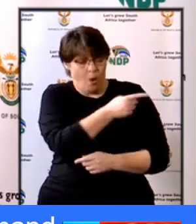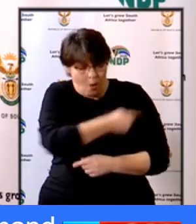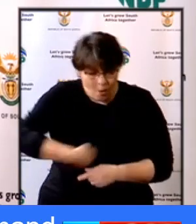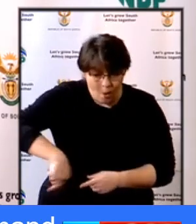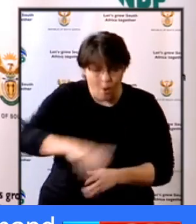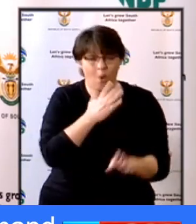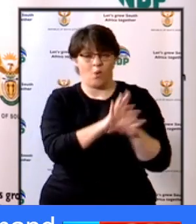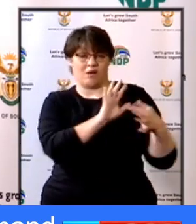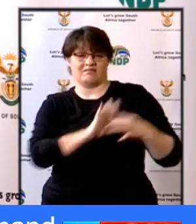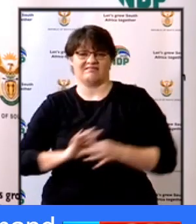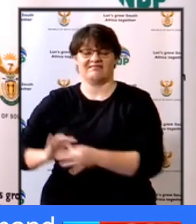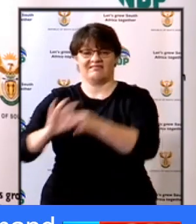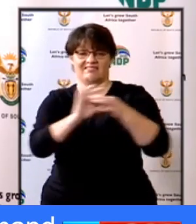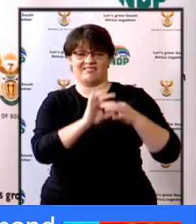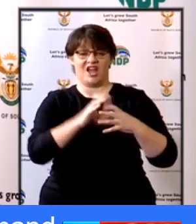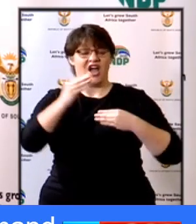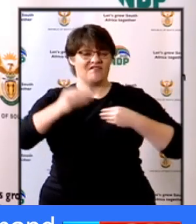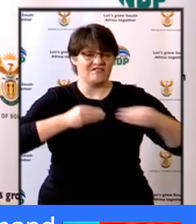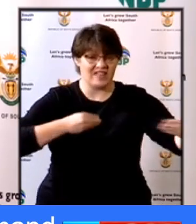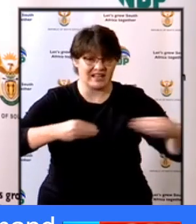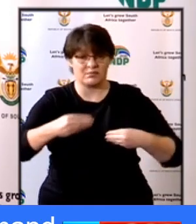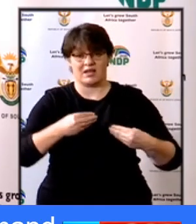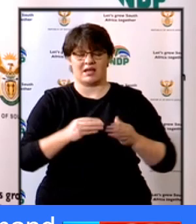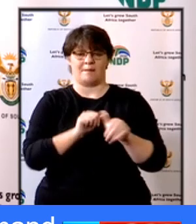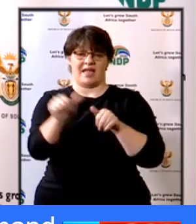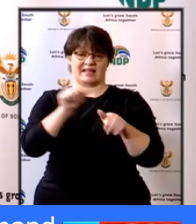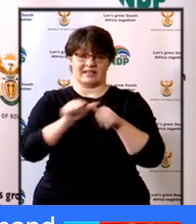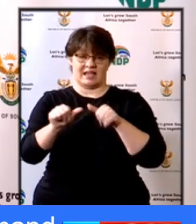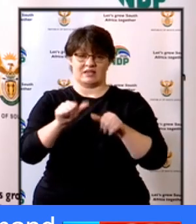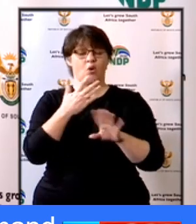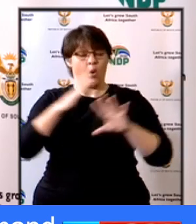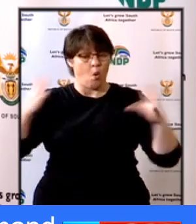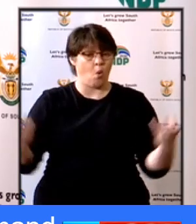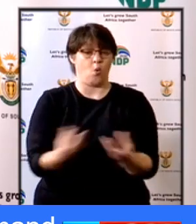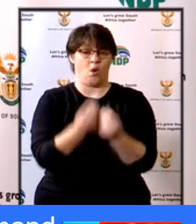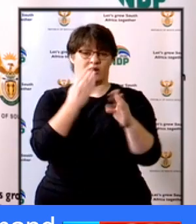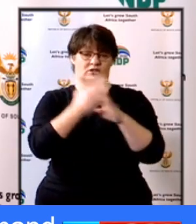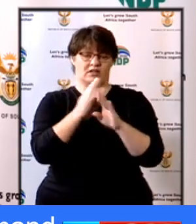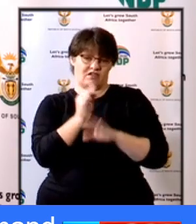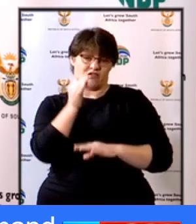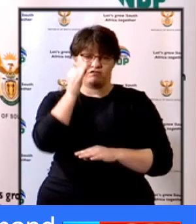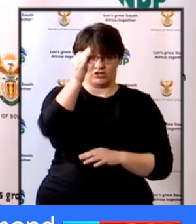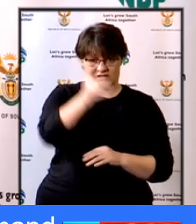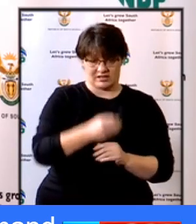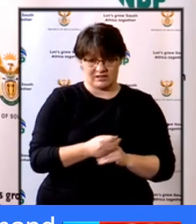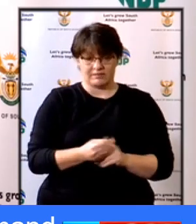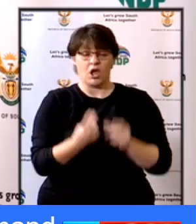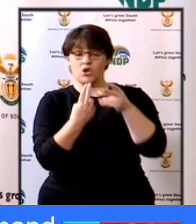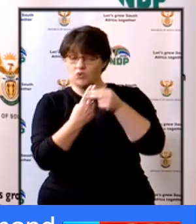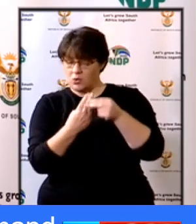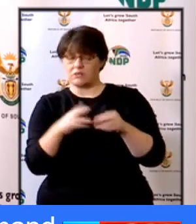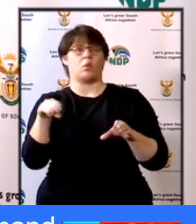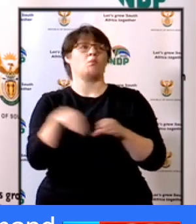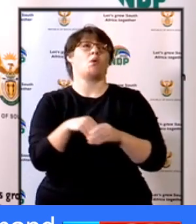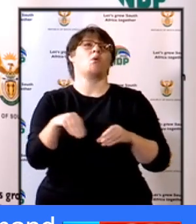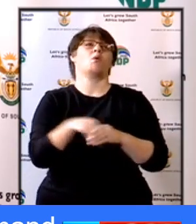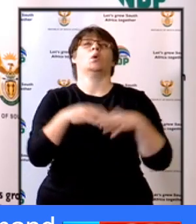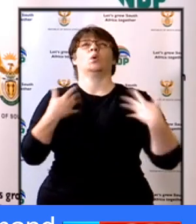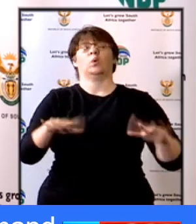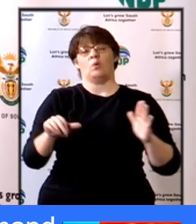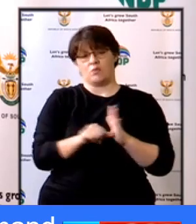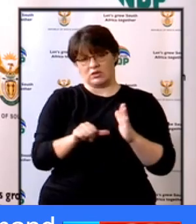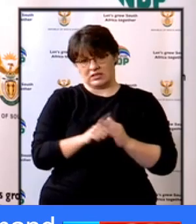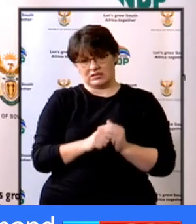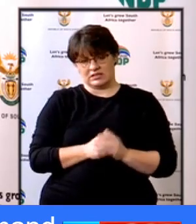collaboration, greater flexibility, and greater working together in the period ahead. Trade unions will play a very important role,